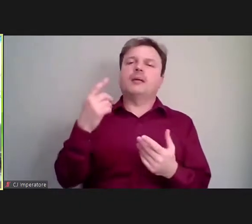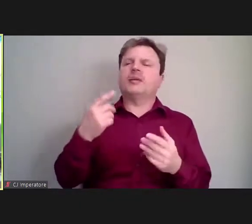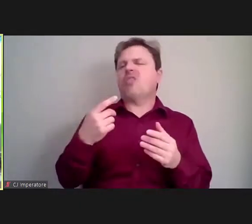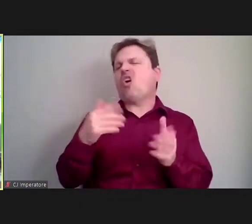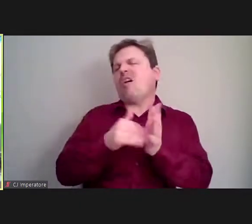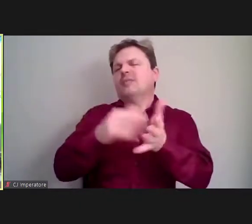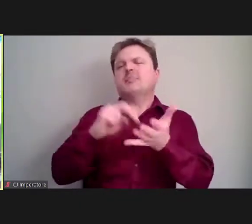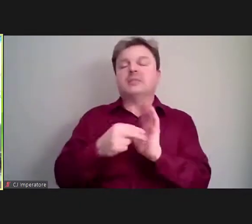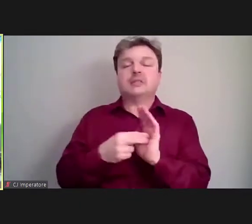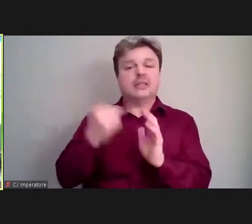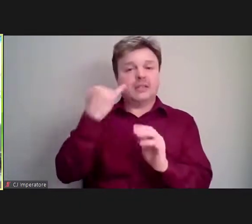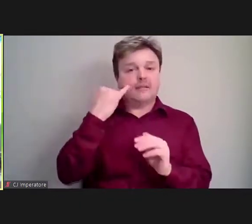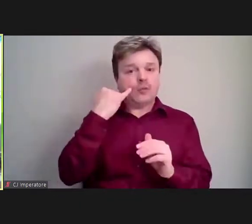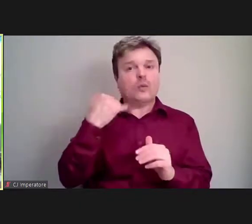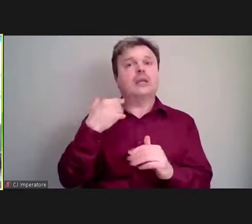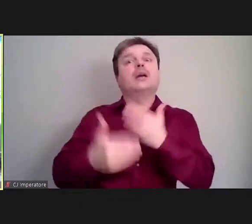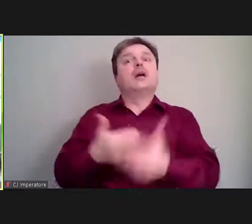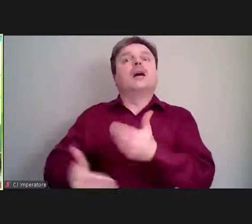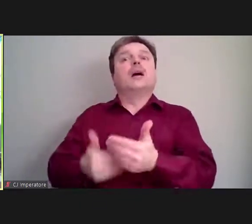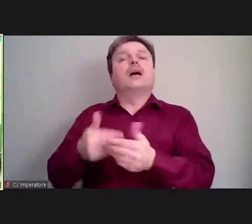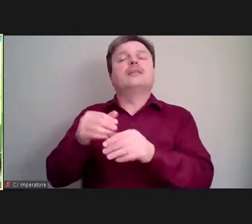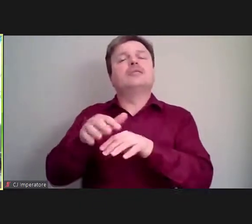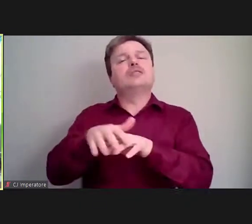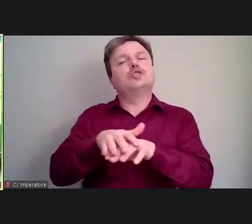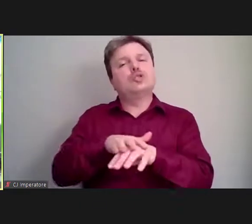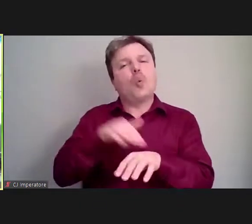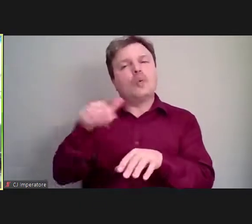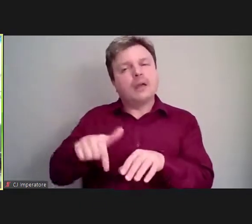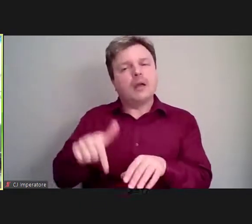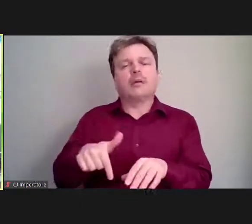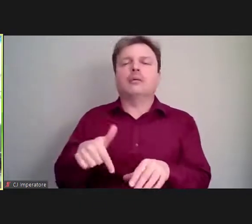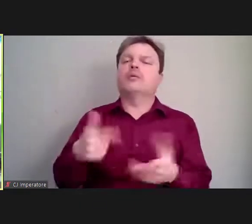actually end up learning more.